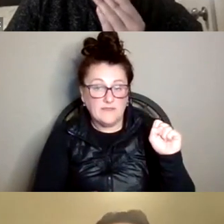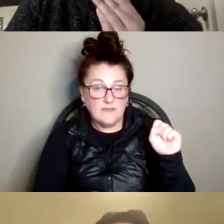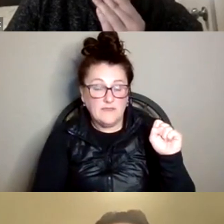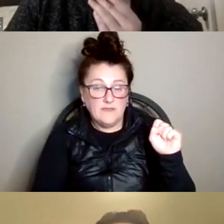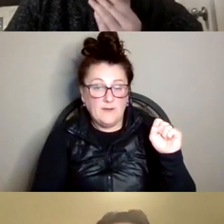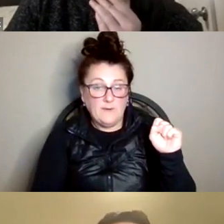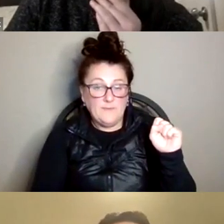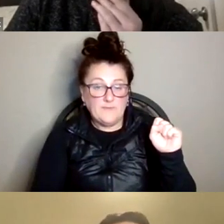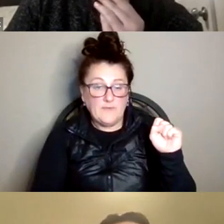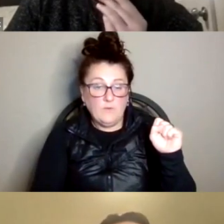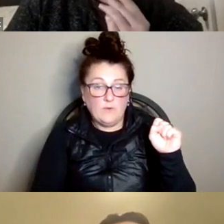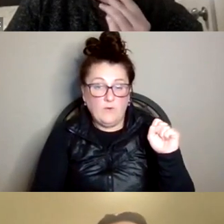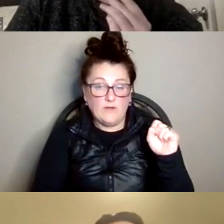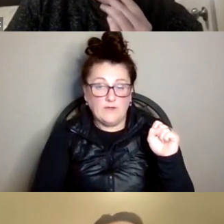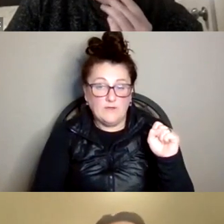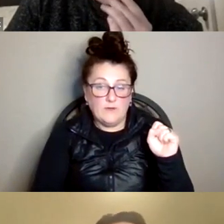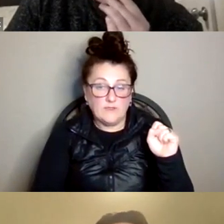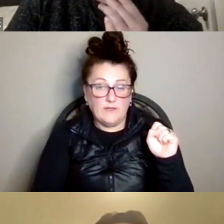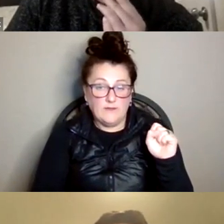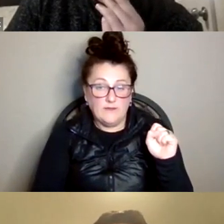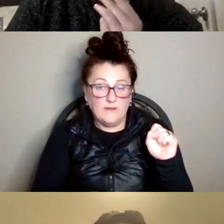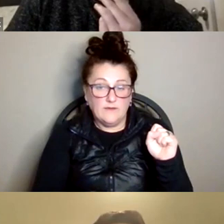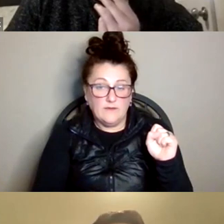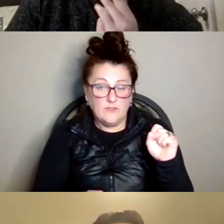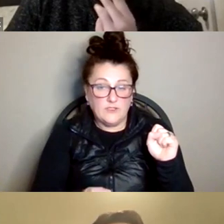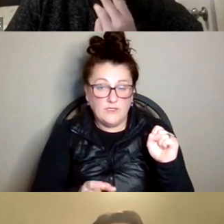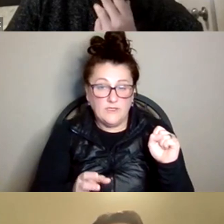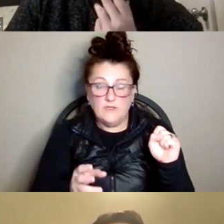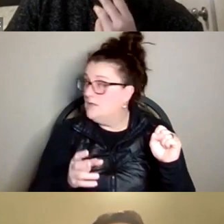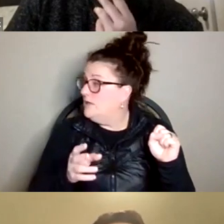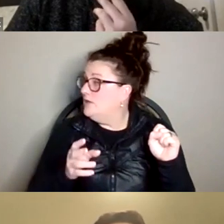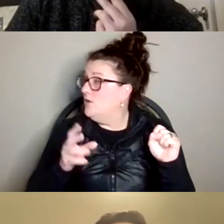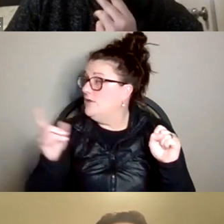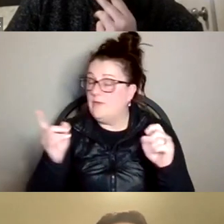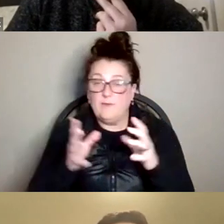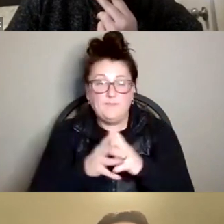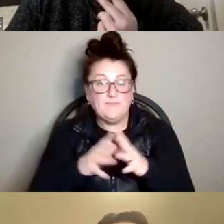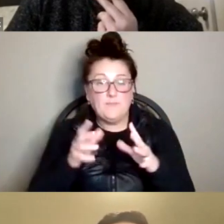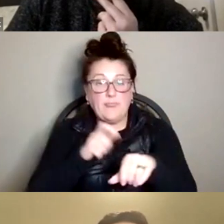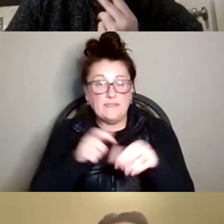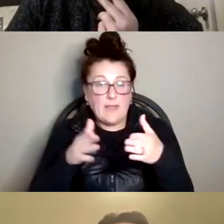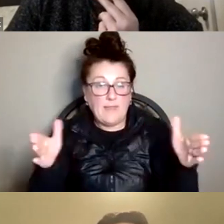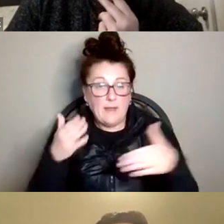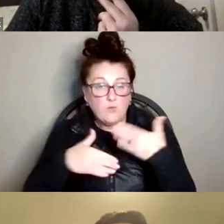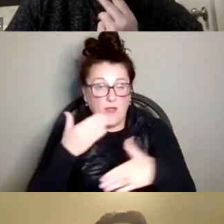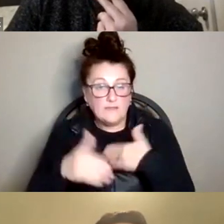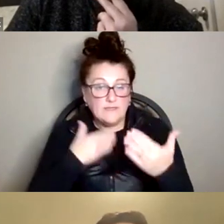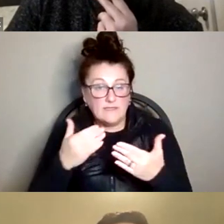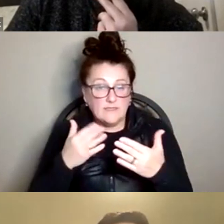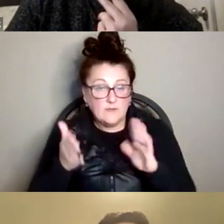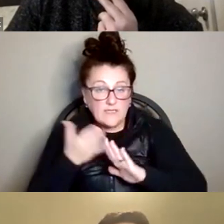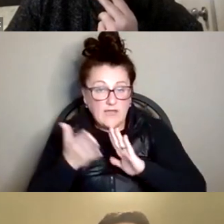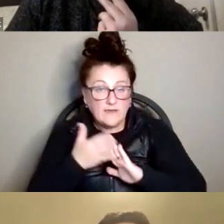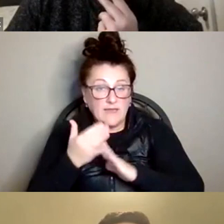rich in information. It has a timeline, a general timeline as to how the process is going to be conducted. So if